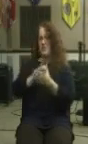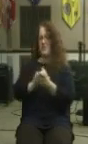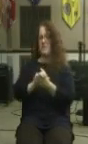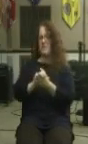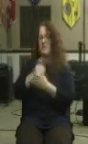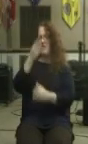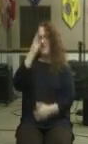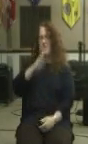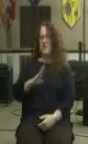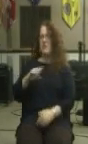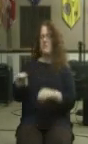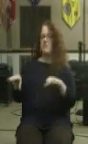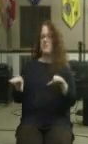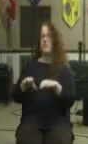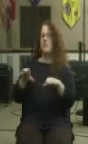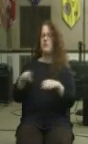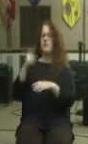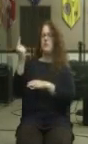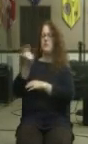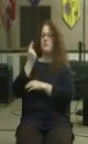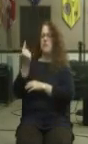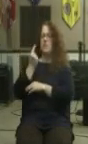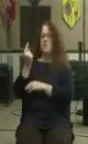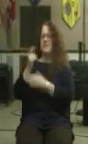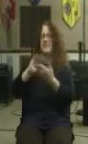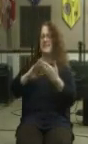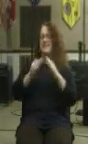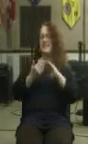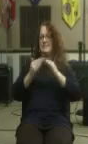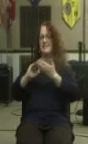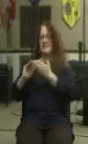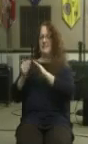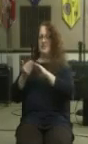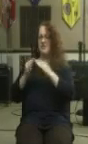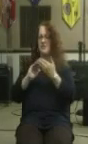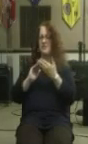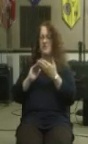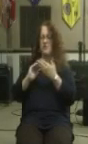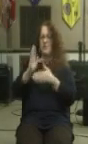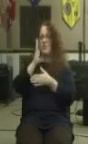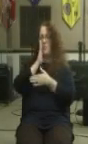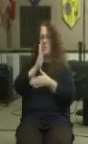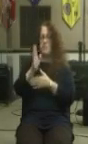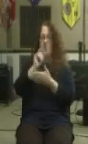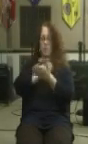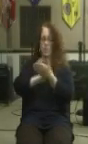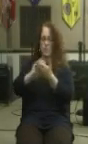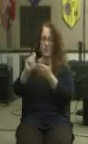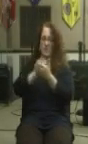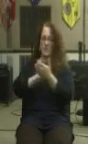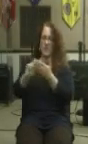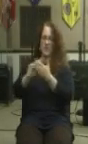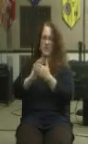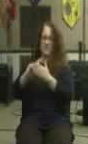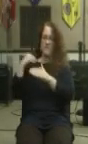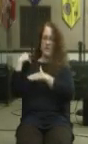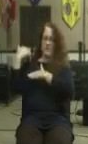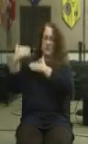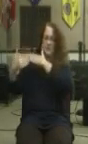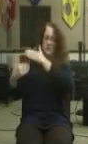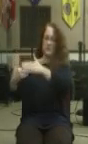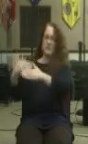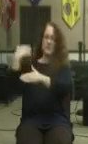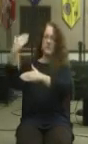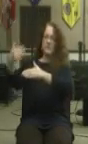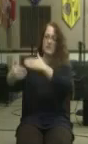I'm believing that God is doing something in this city that is going to be written about